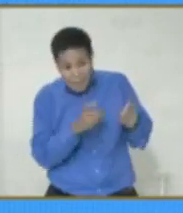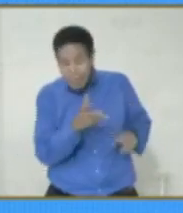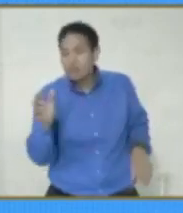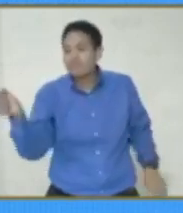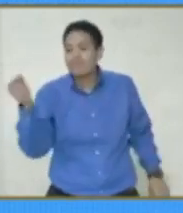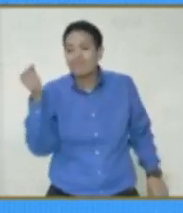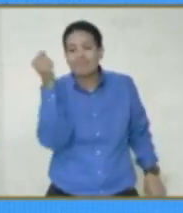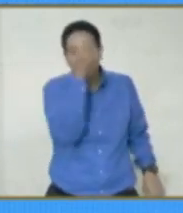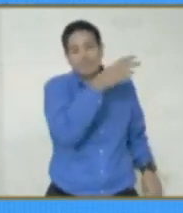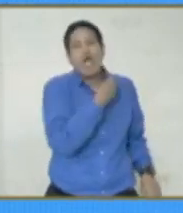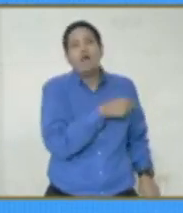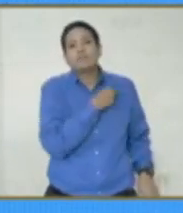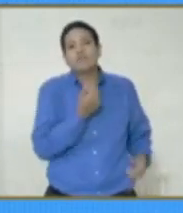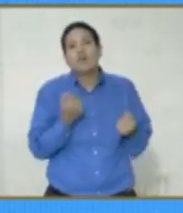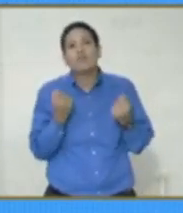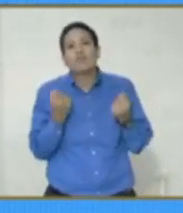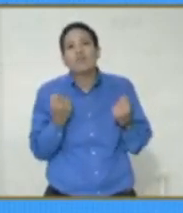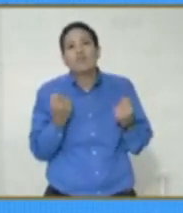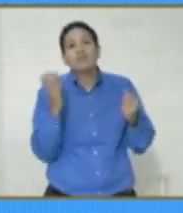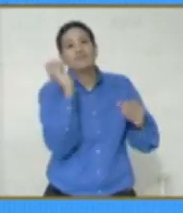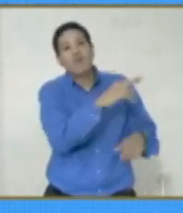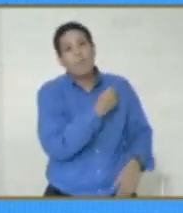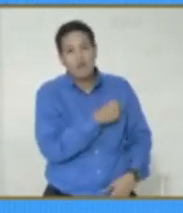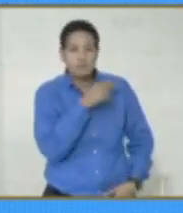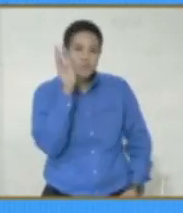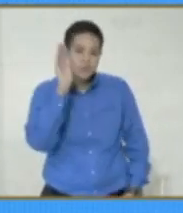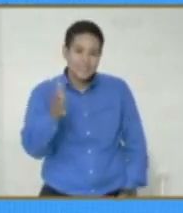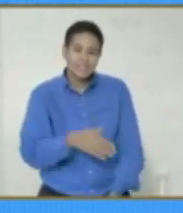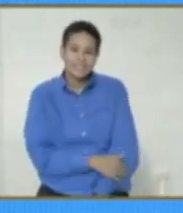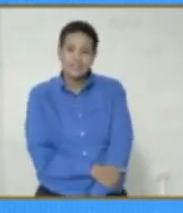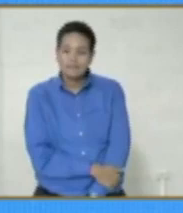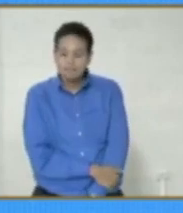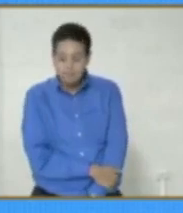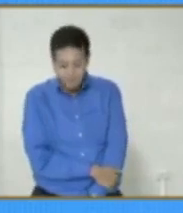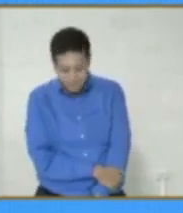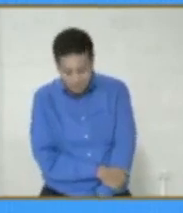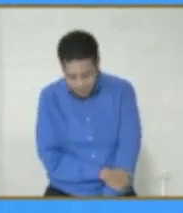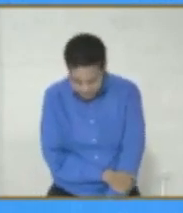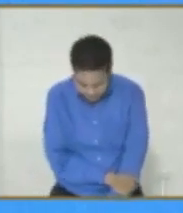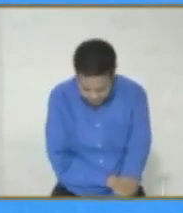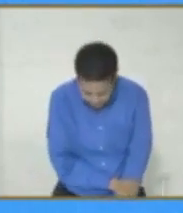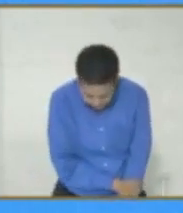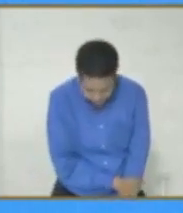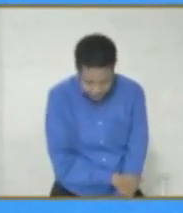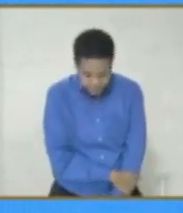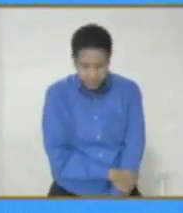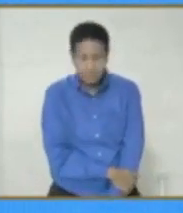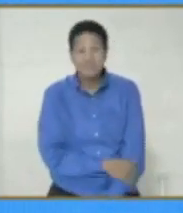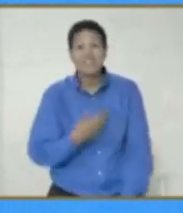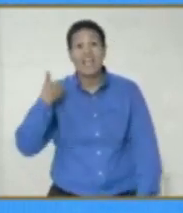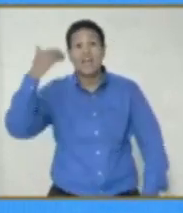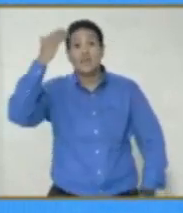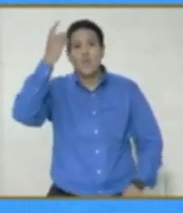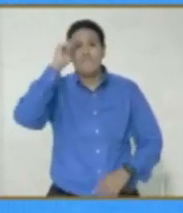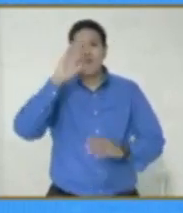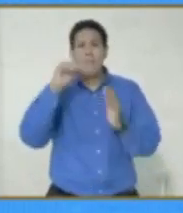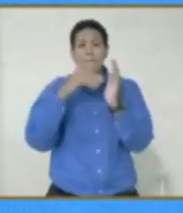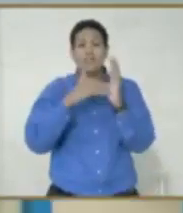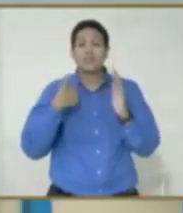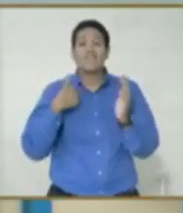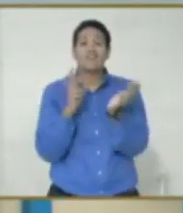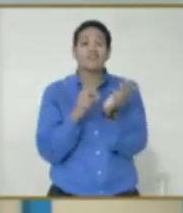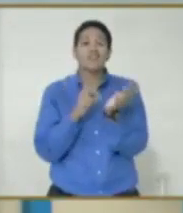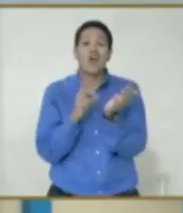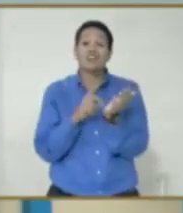treatment. I just want to say, I know for Manchester, we have a doctor that is on call 24